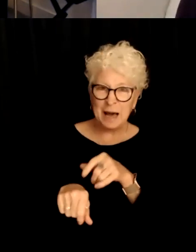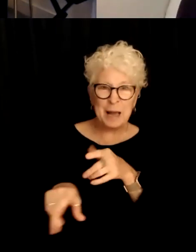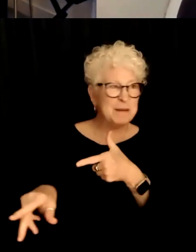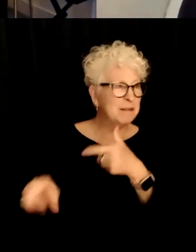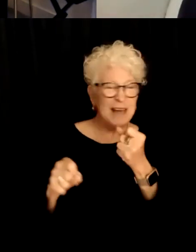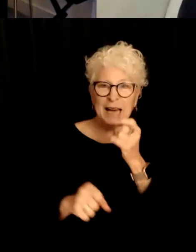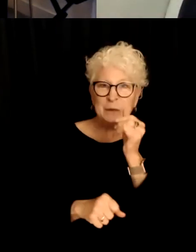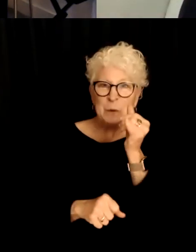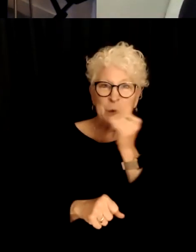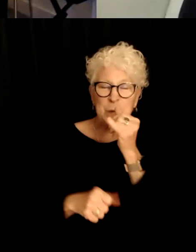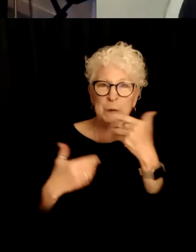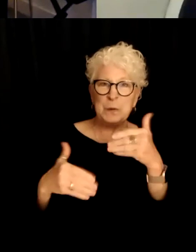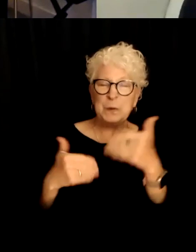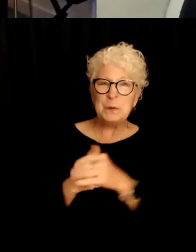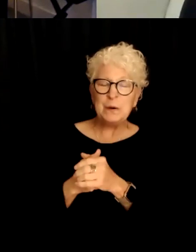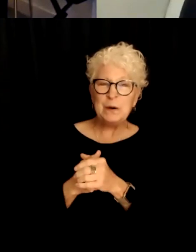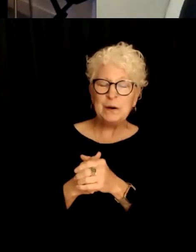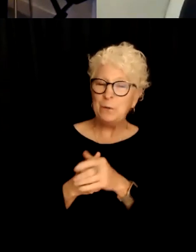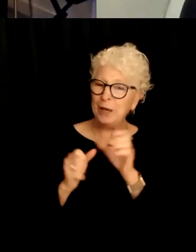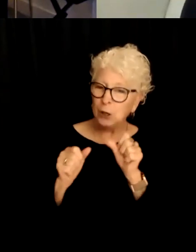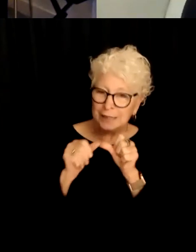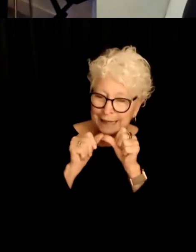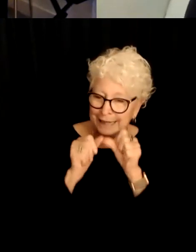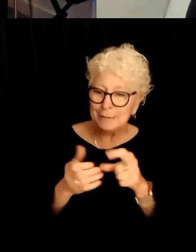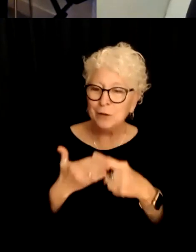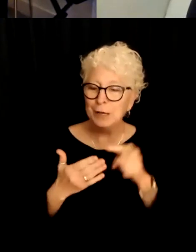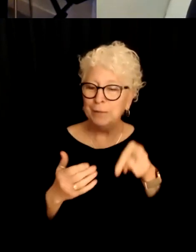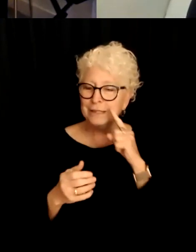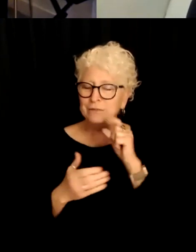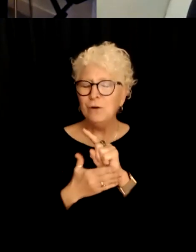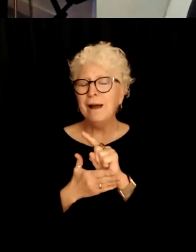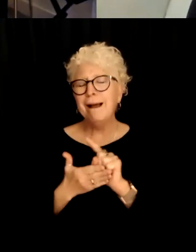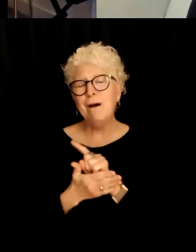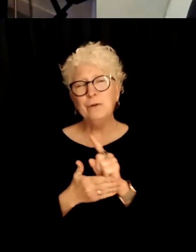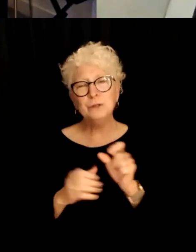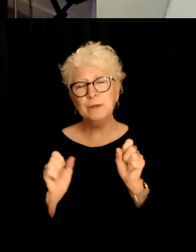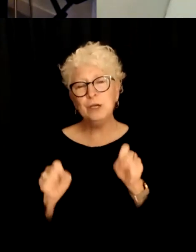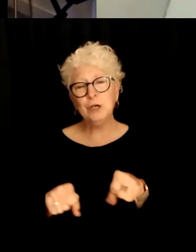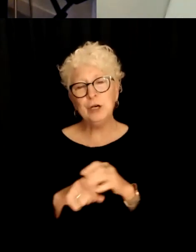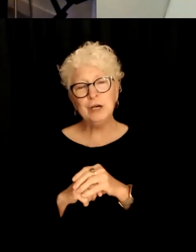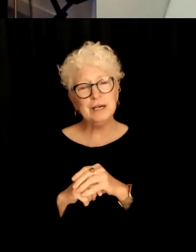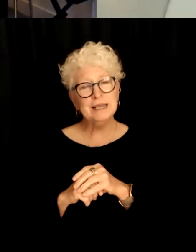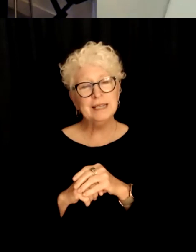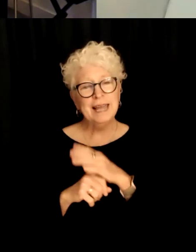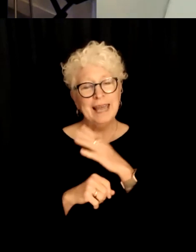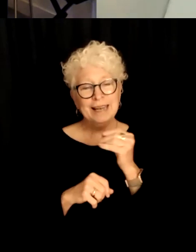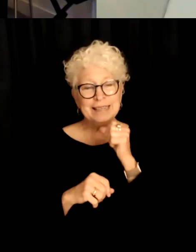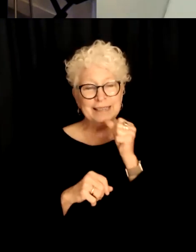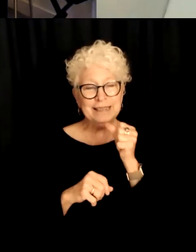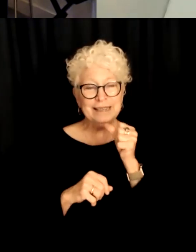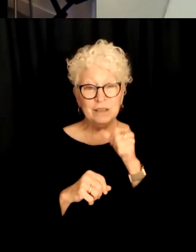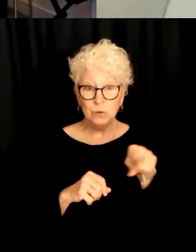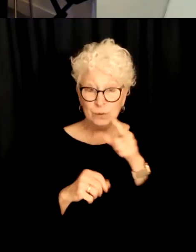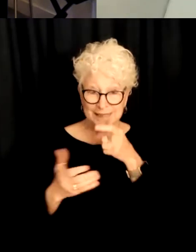I feel like we could go on for hours. We can't see you, but thank